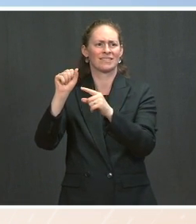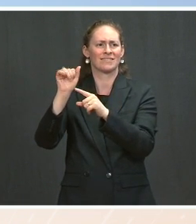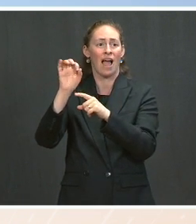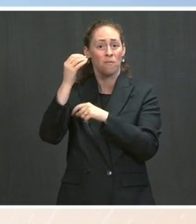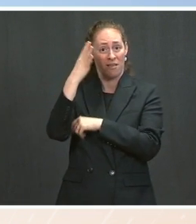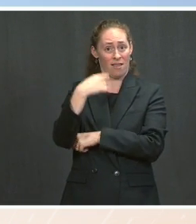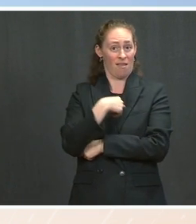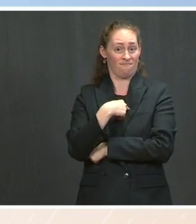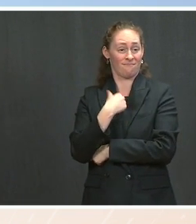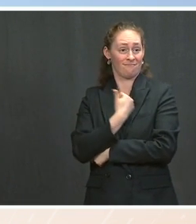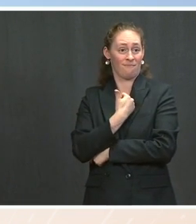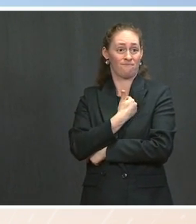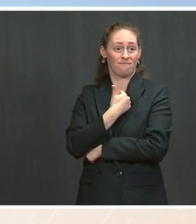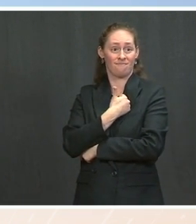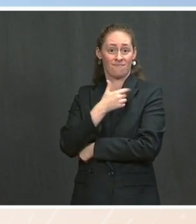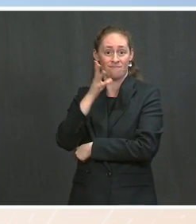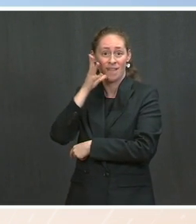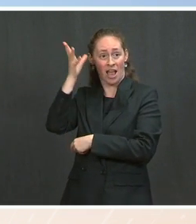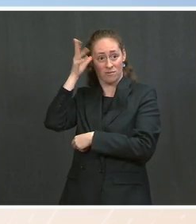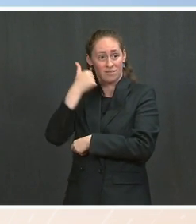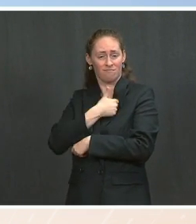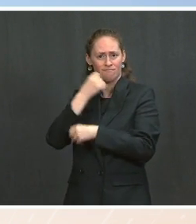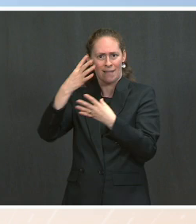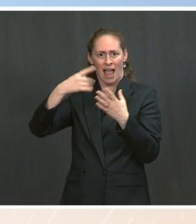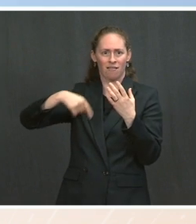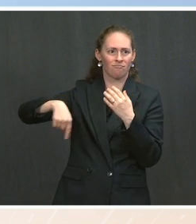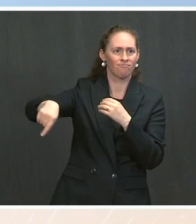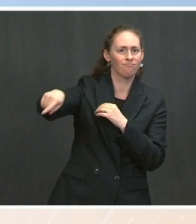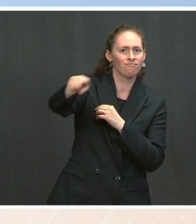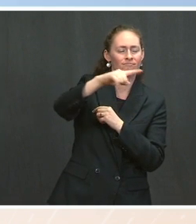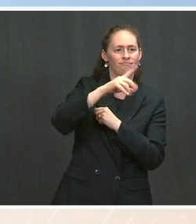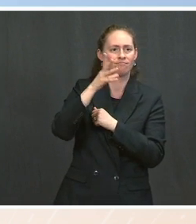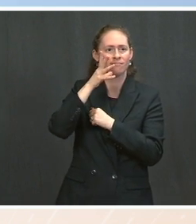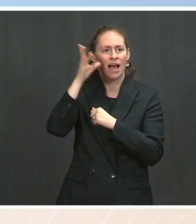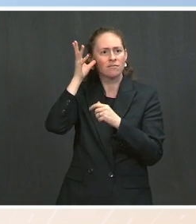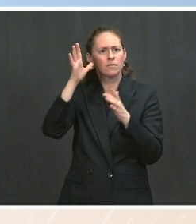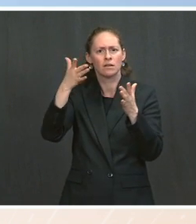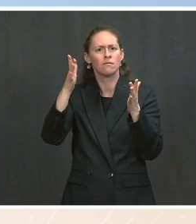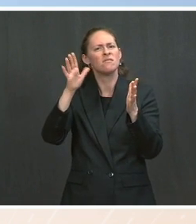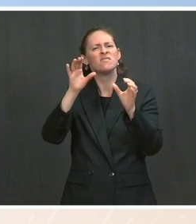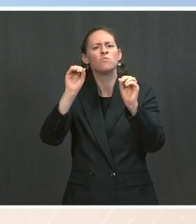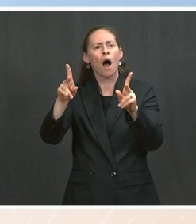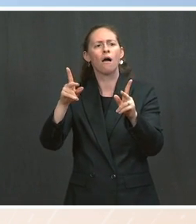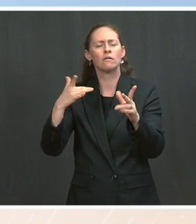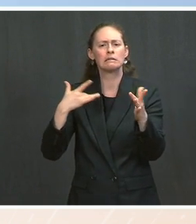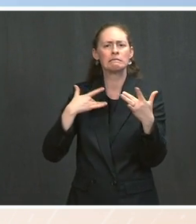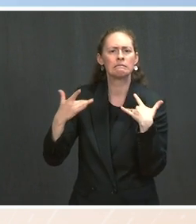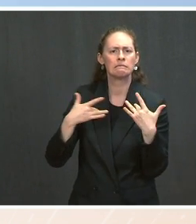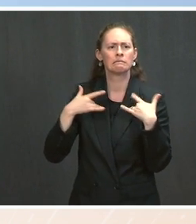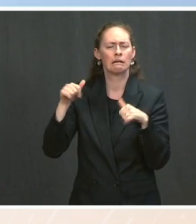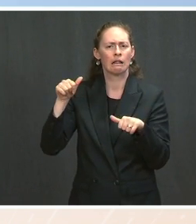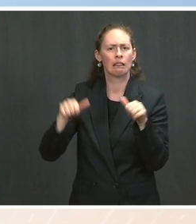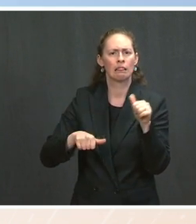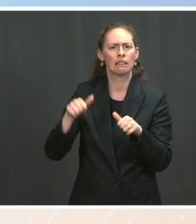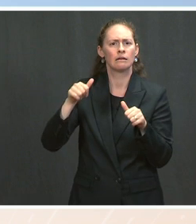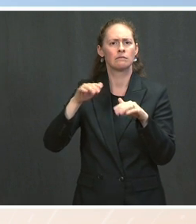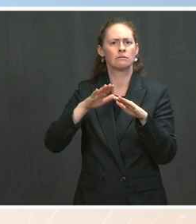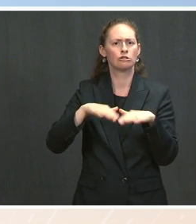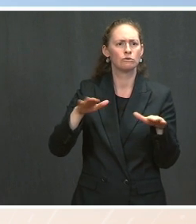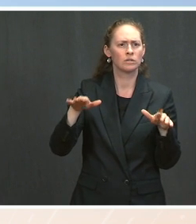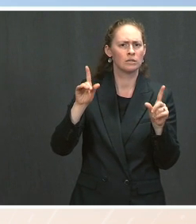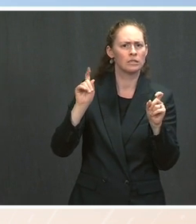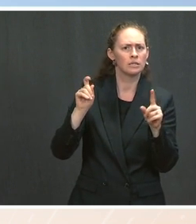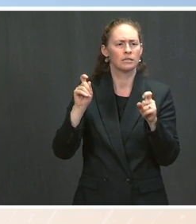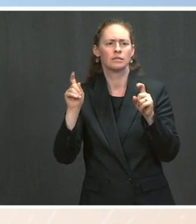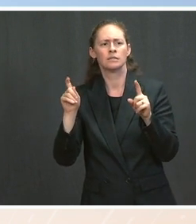have questions about what this means for their kids, and that's okay. That's valid. That's one of the reasons why we are trying to fund and empower